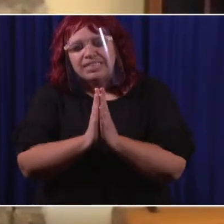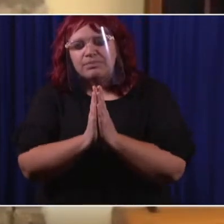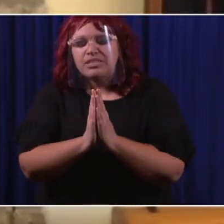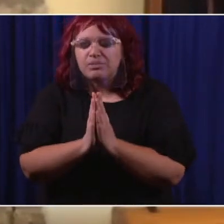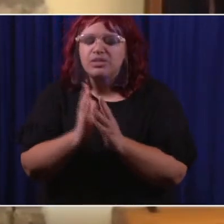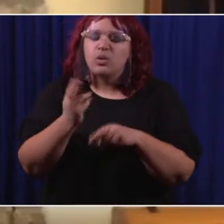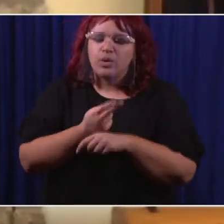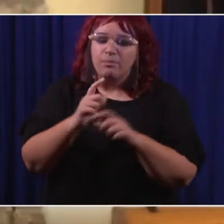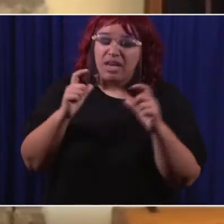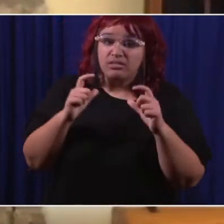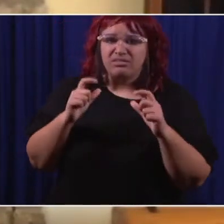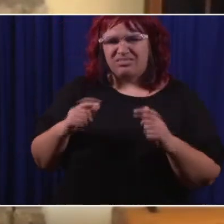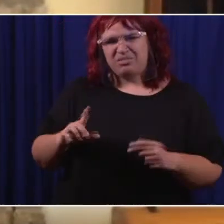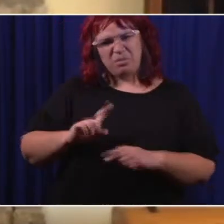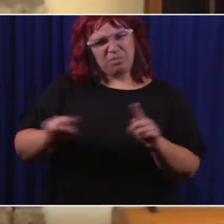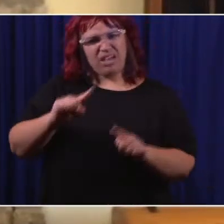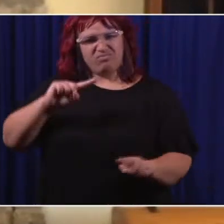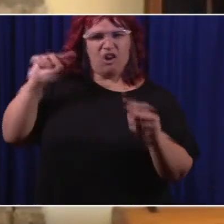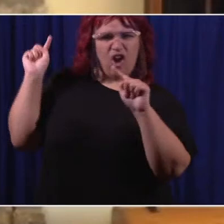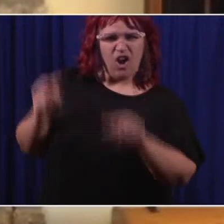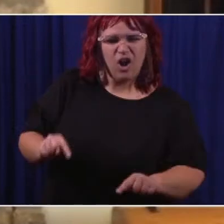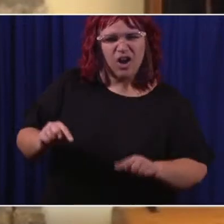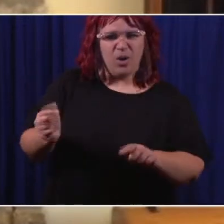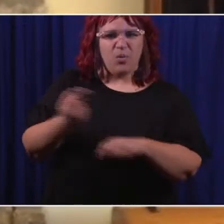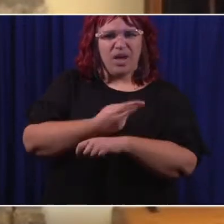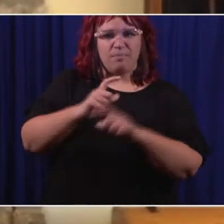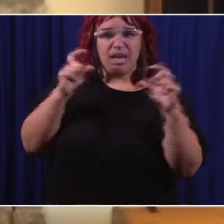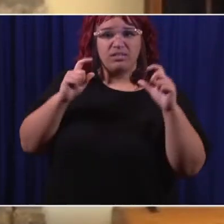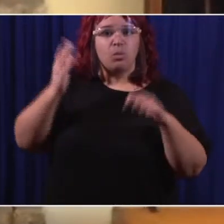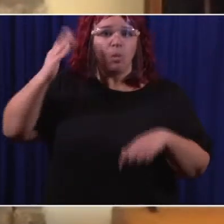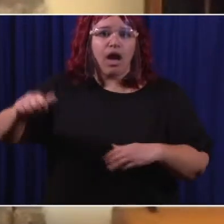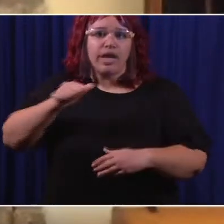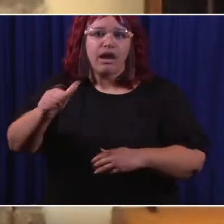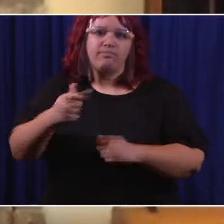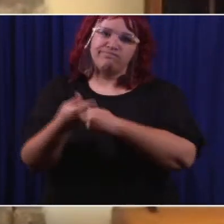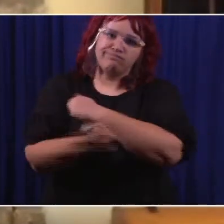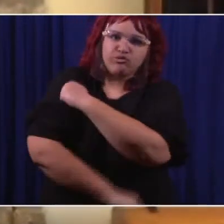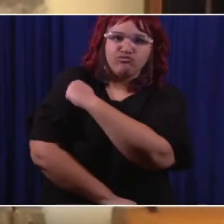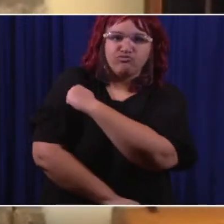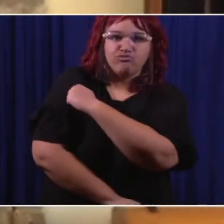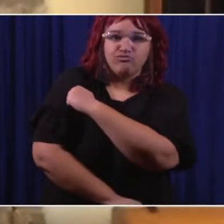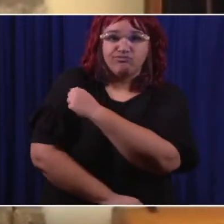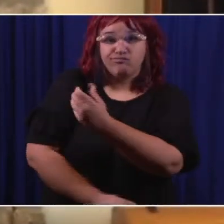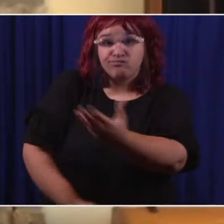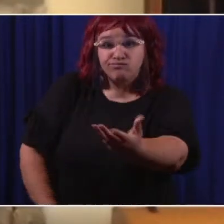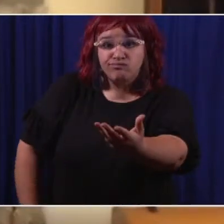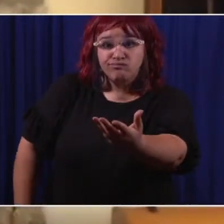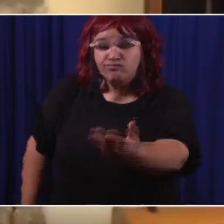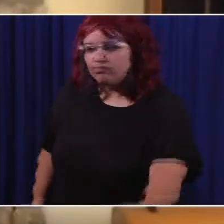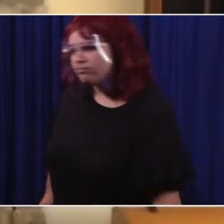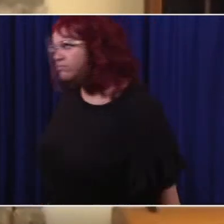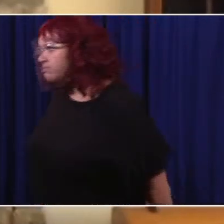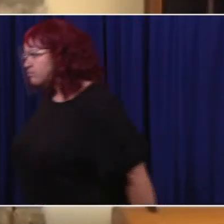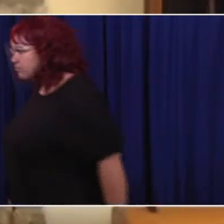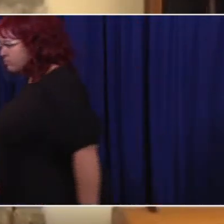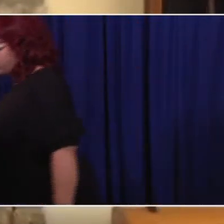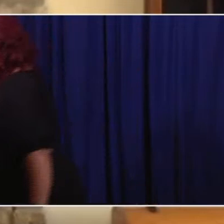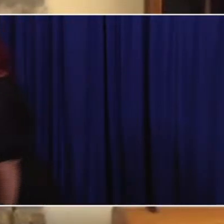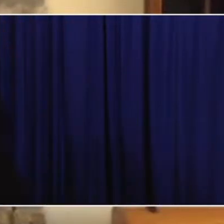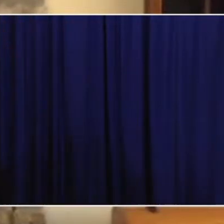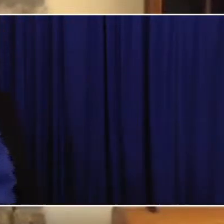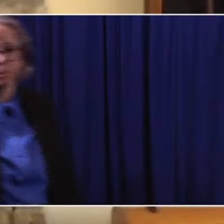encouraging masking is your strategy for responding to these concerning numbers? Well, every